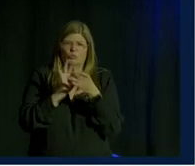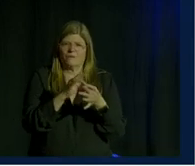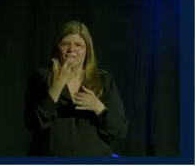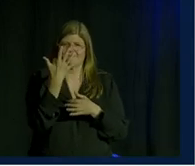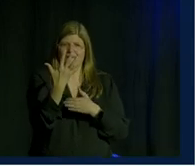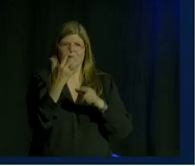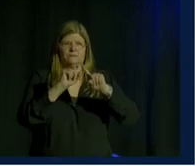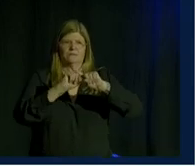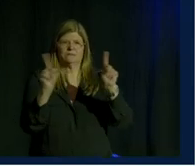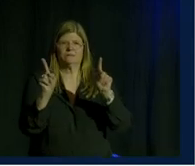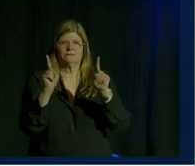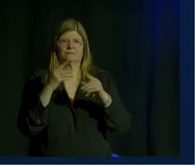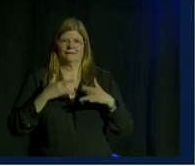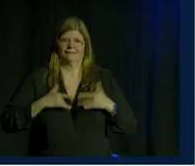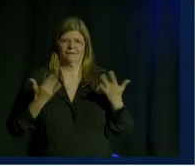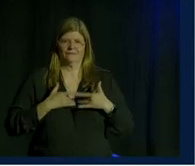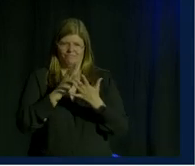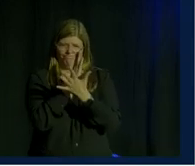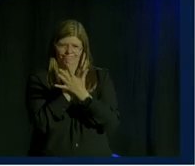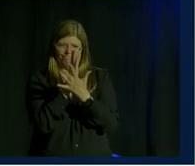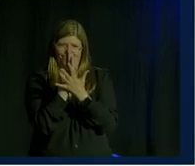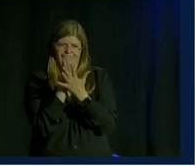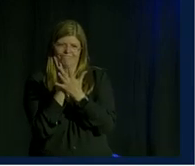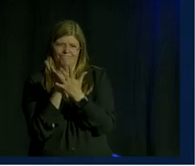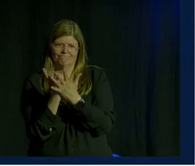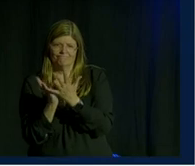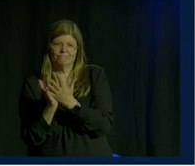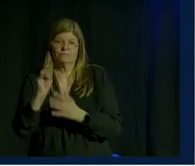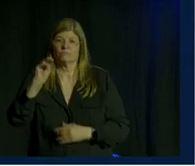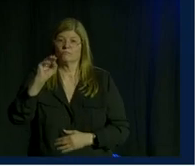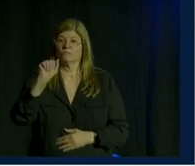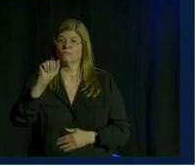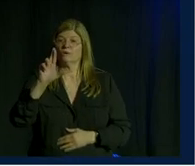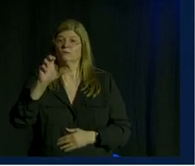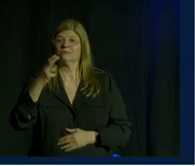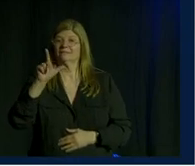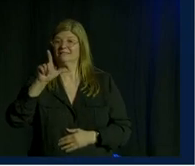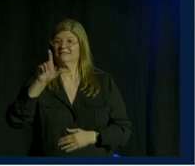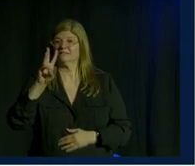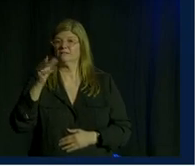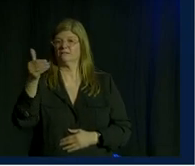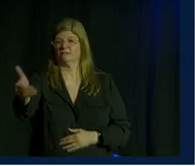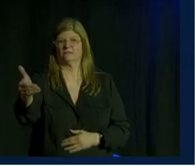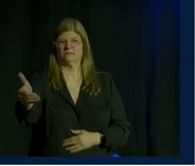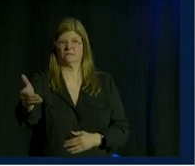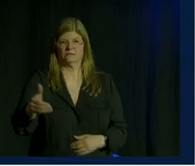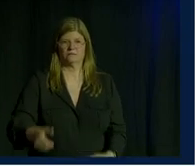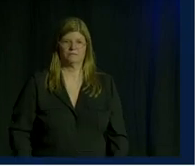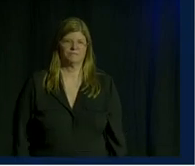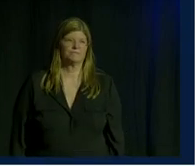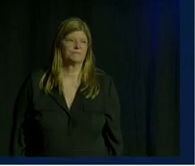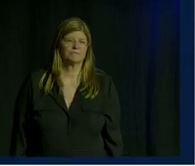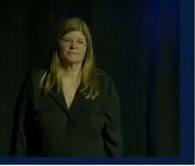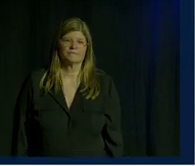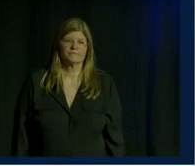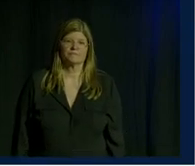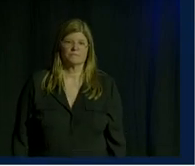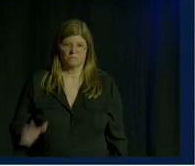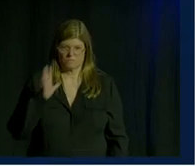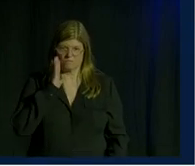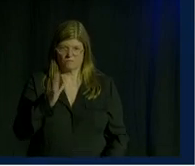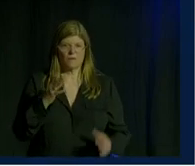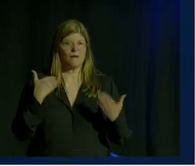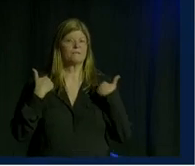next one's on March 26th, so just in a few days. We also have tons of resources on our website as well, and you can check that